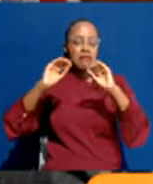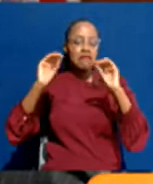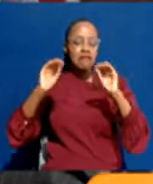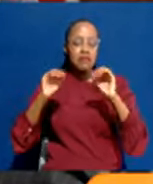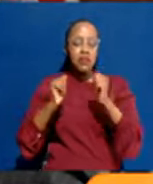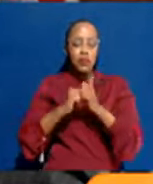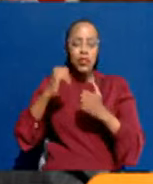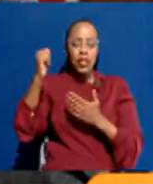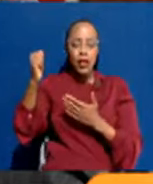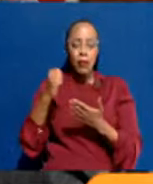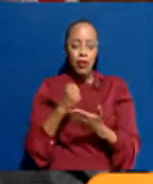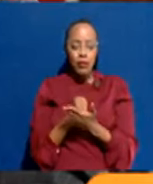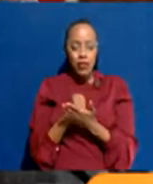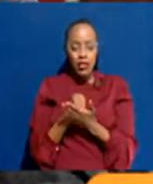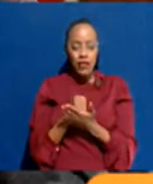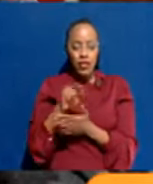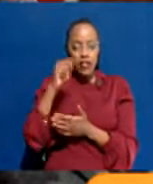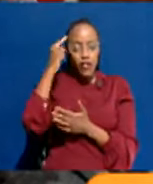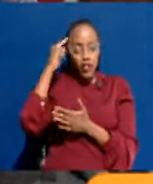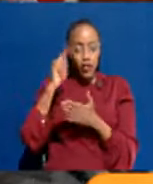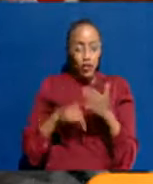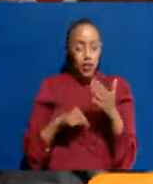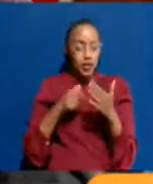the appointment. He thought that